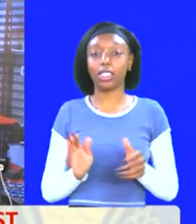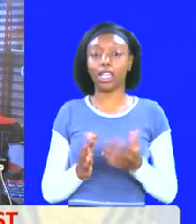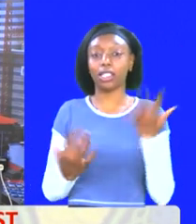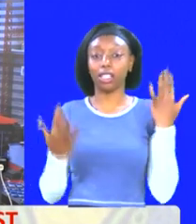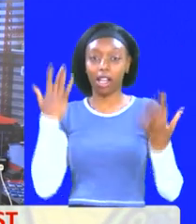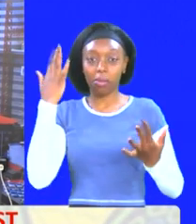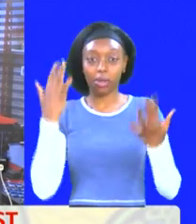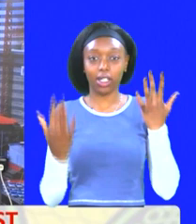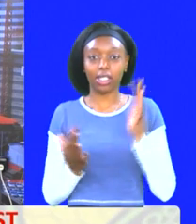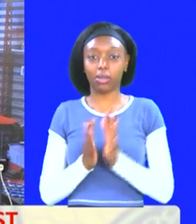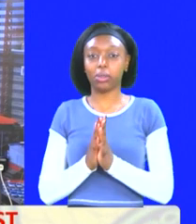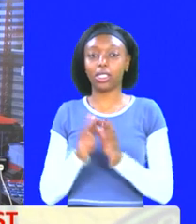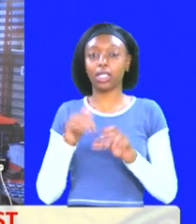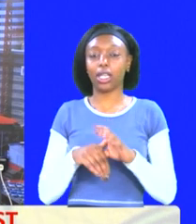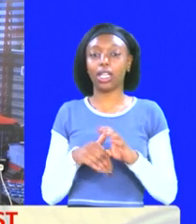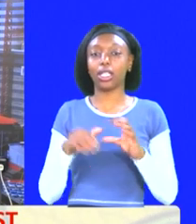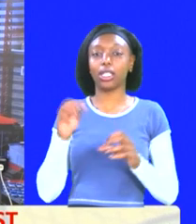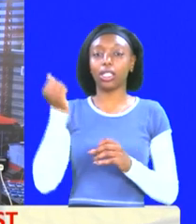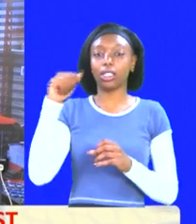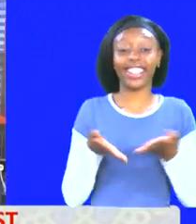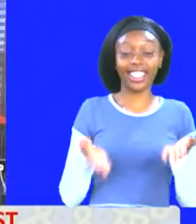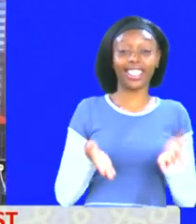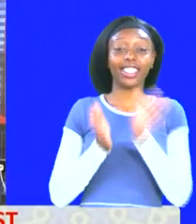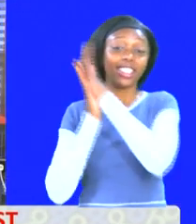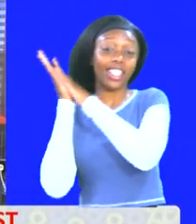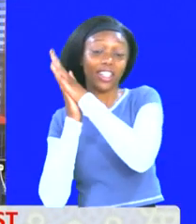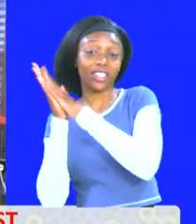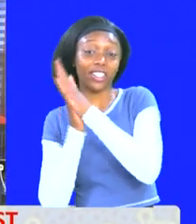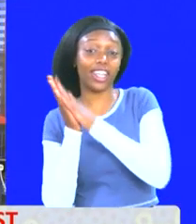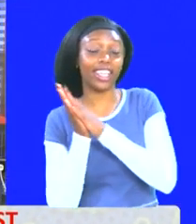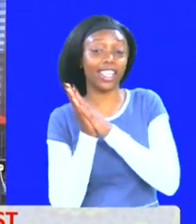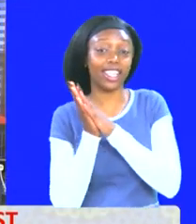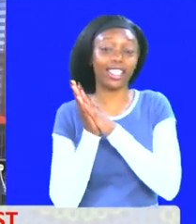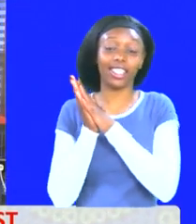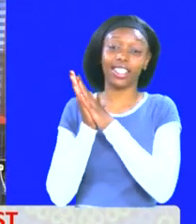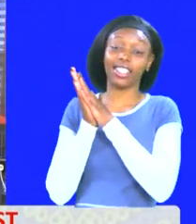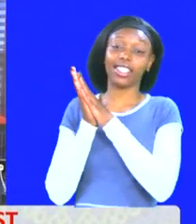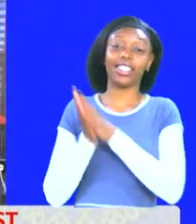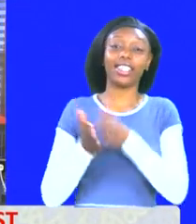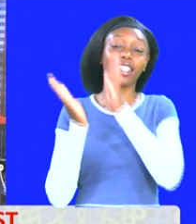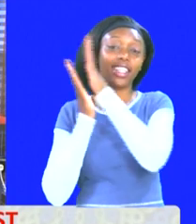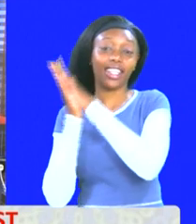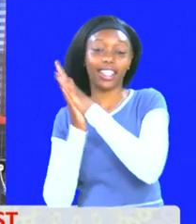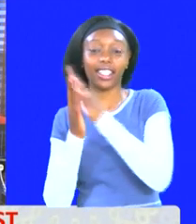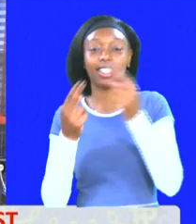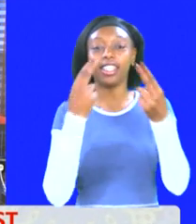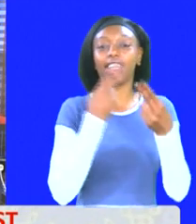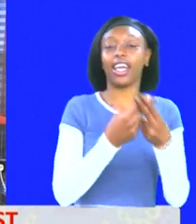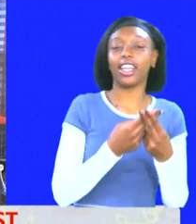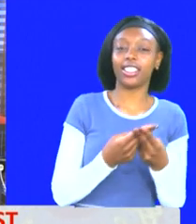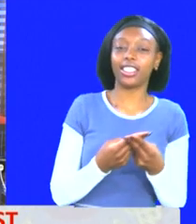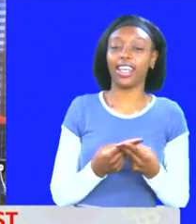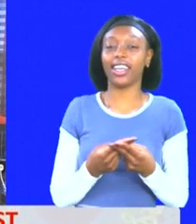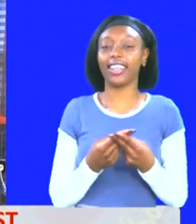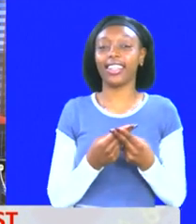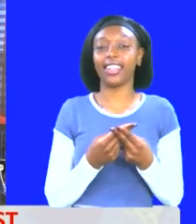Facebook DJ Smollet, then pale Instagram DJ_Smollet. Hashtag. Which you always use hashtag. The hashtag is always and always been has